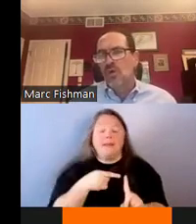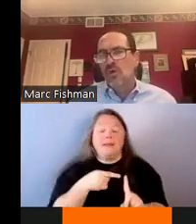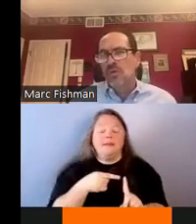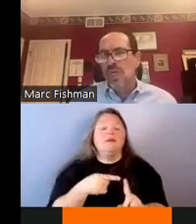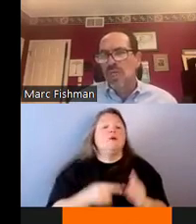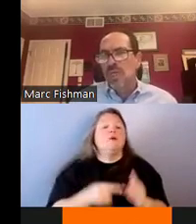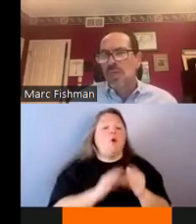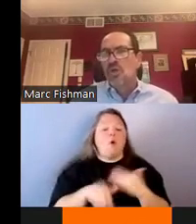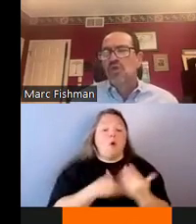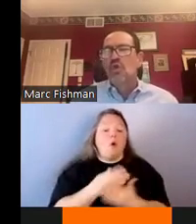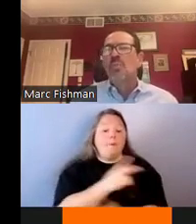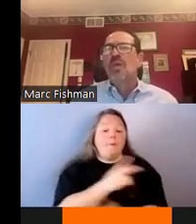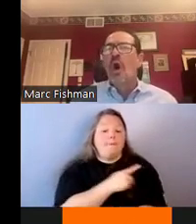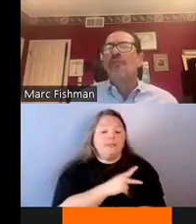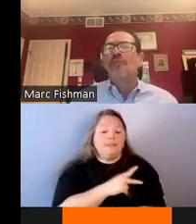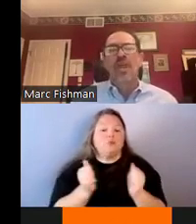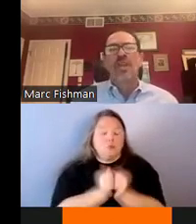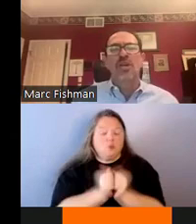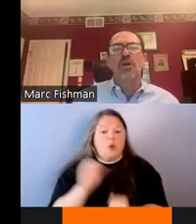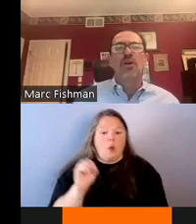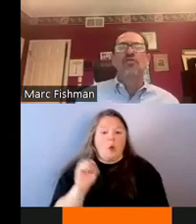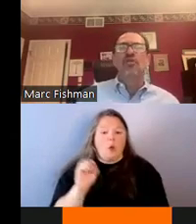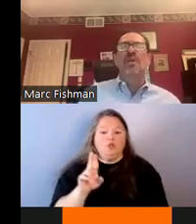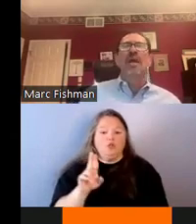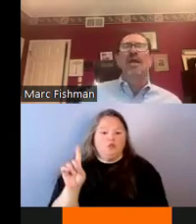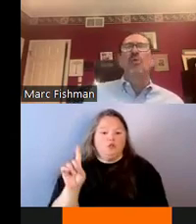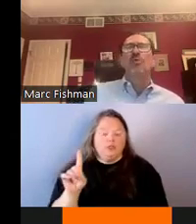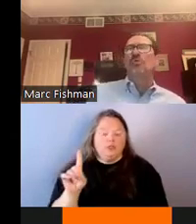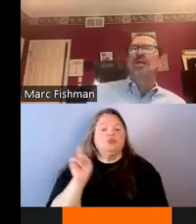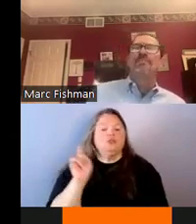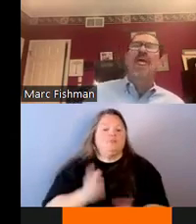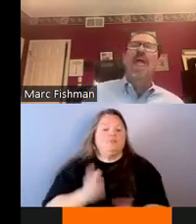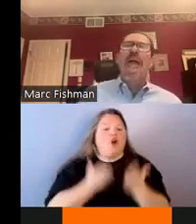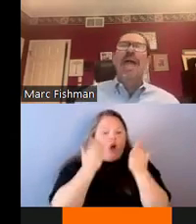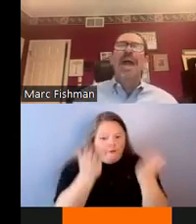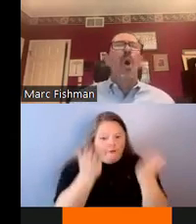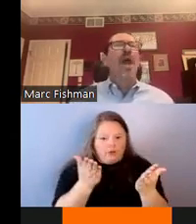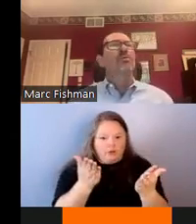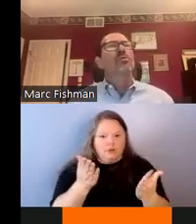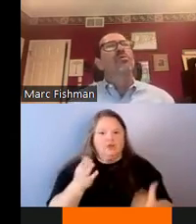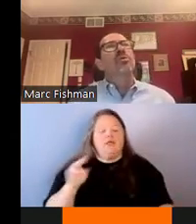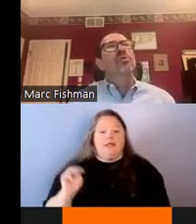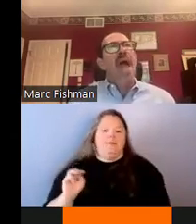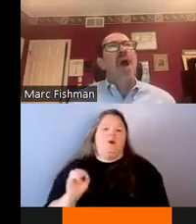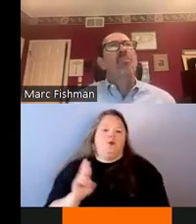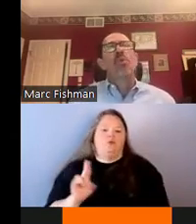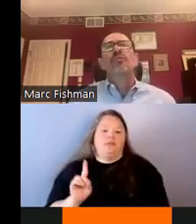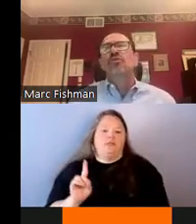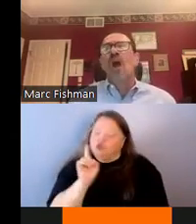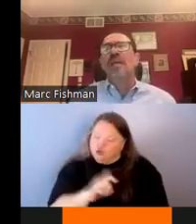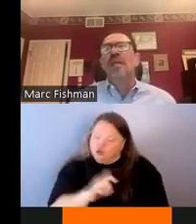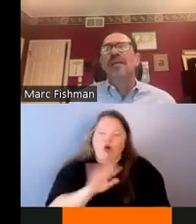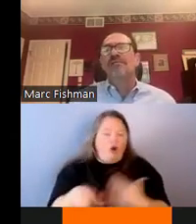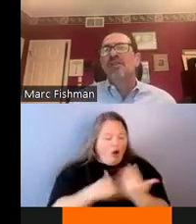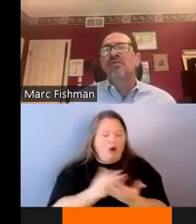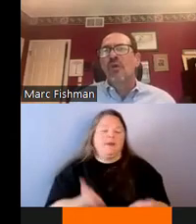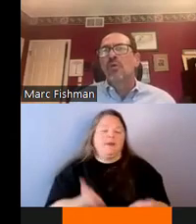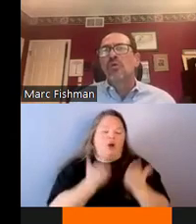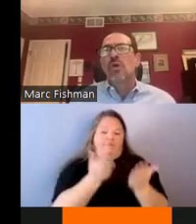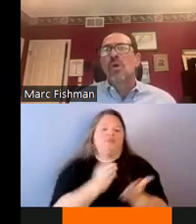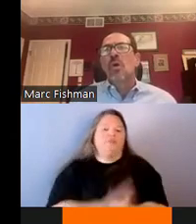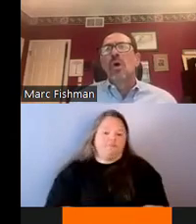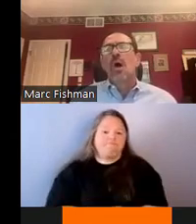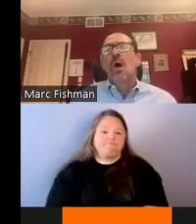patients with OUD should be offered and encouraged to be on MOUD. And I want to now move to trying to